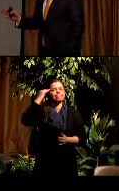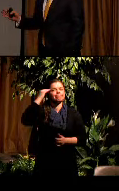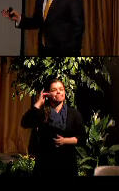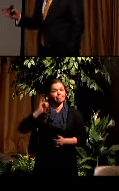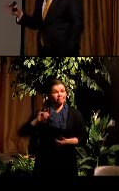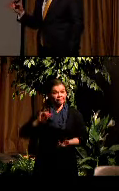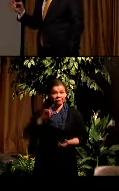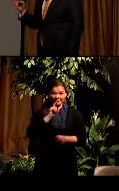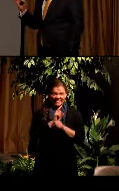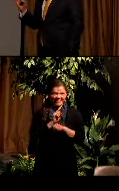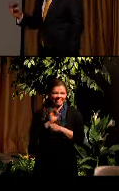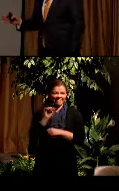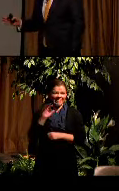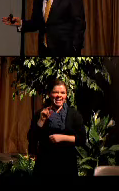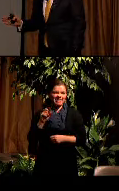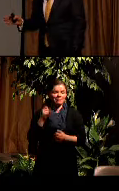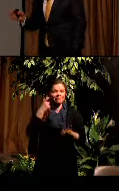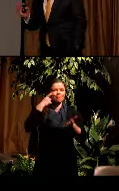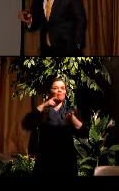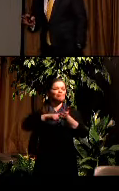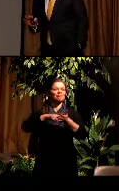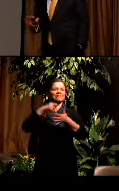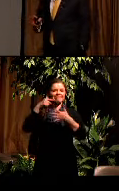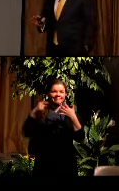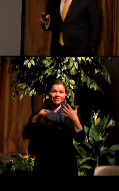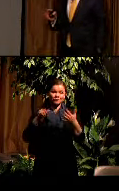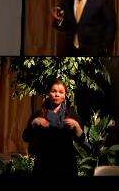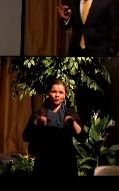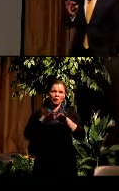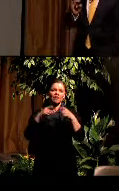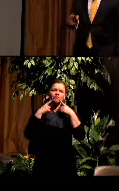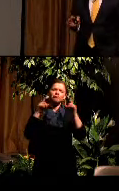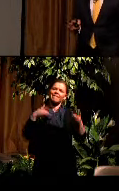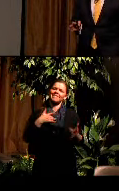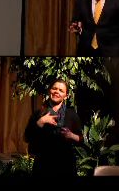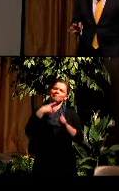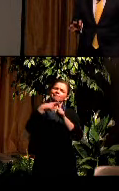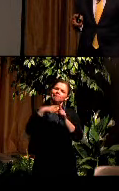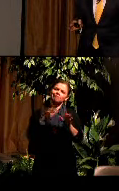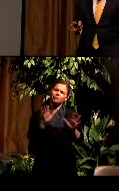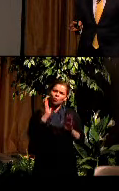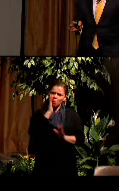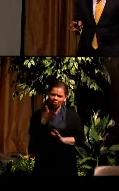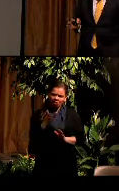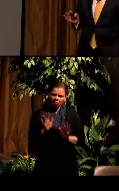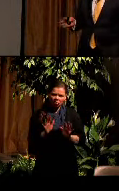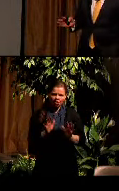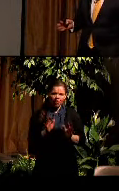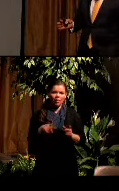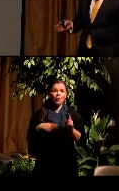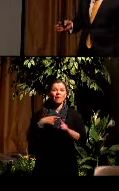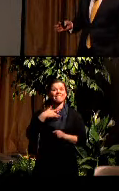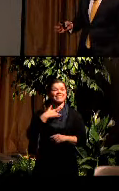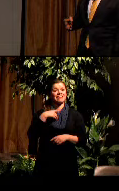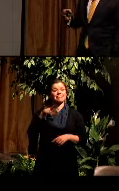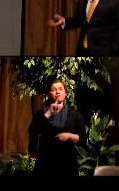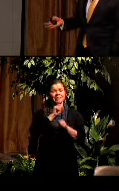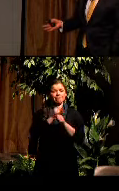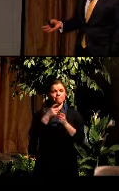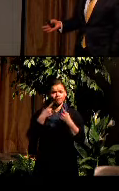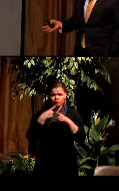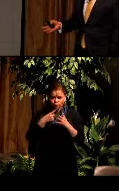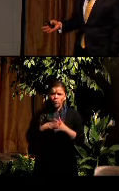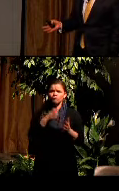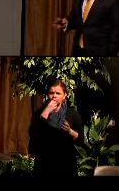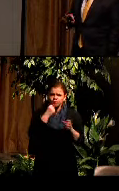need to recognize where we've been successful. And what I want to emphasize is that when we put conservation to action, conservation works. We